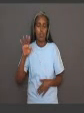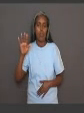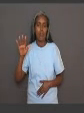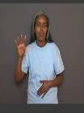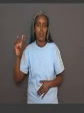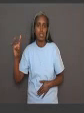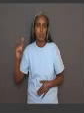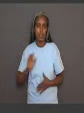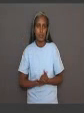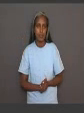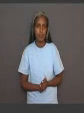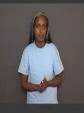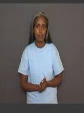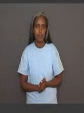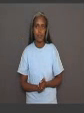28.57.